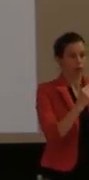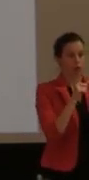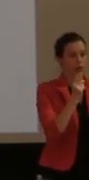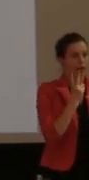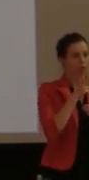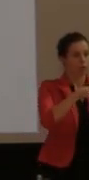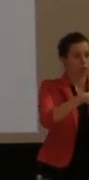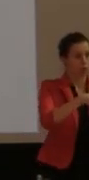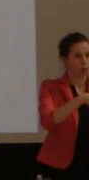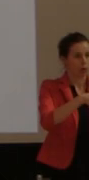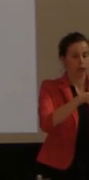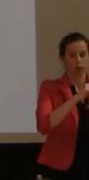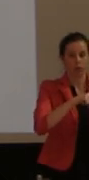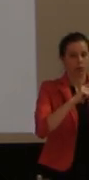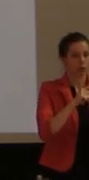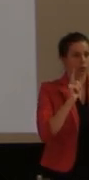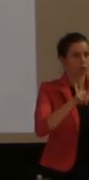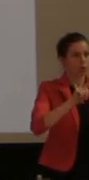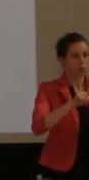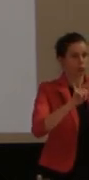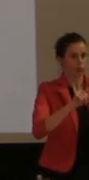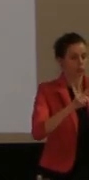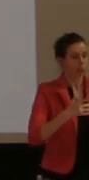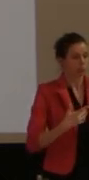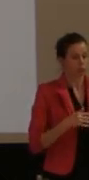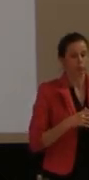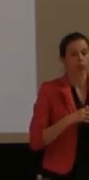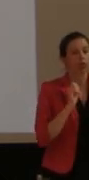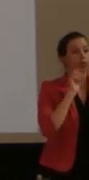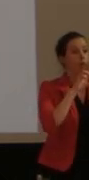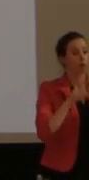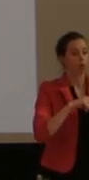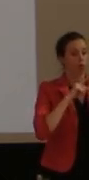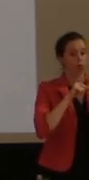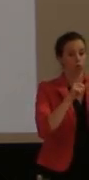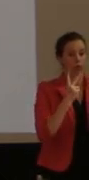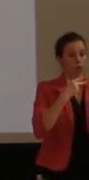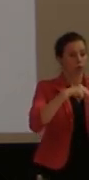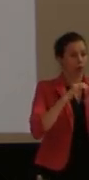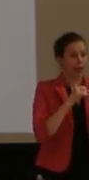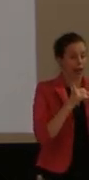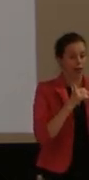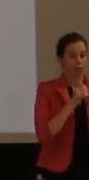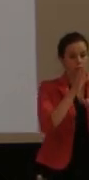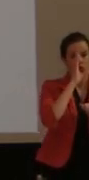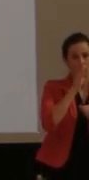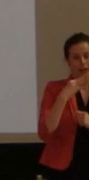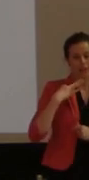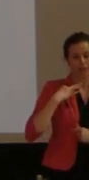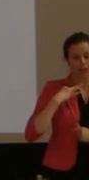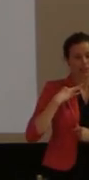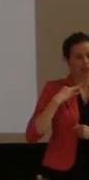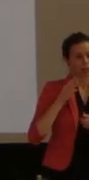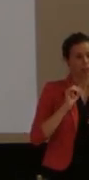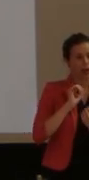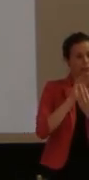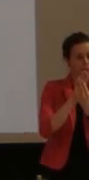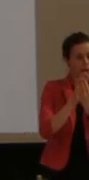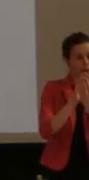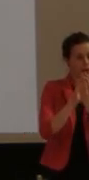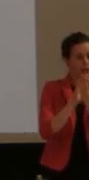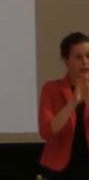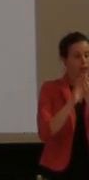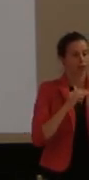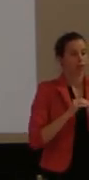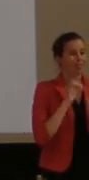go in for your regular visit if you so choose. Or you can join by the direct volunteer pathway. So this